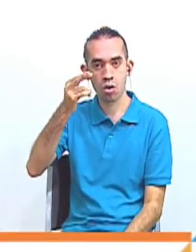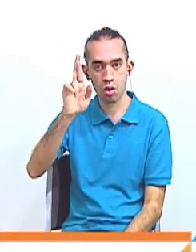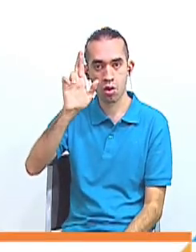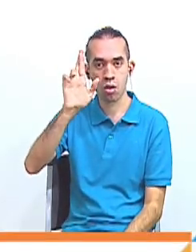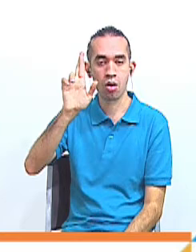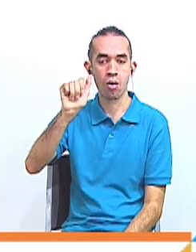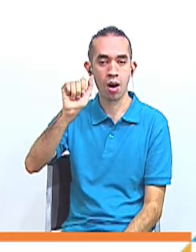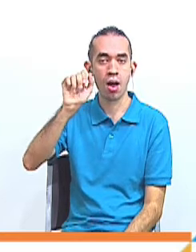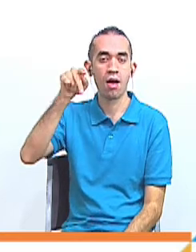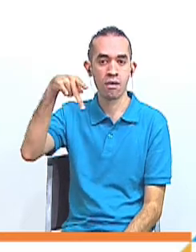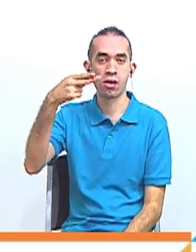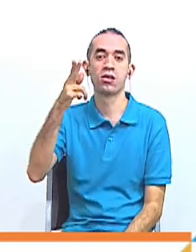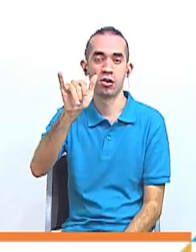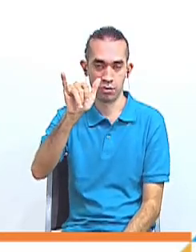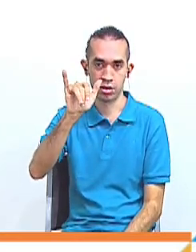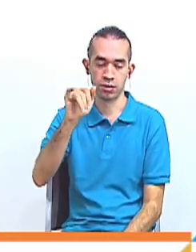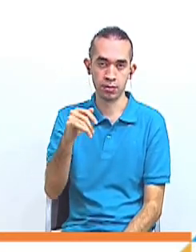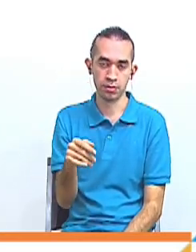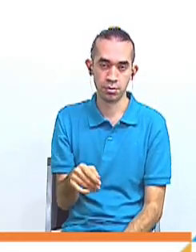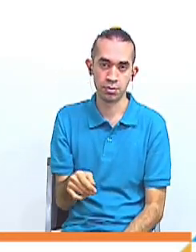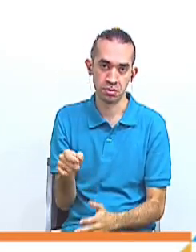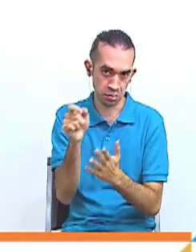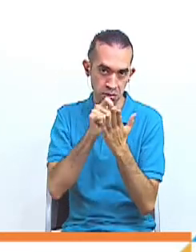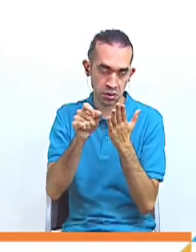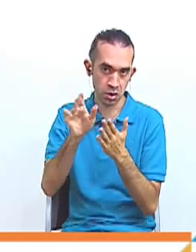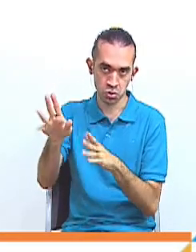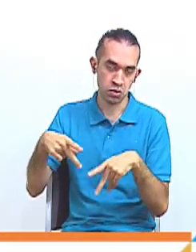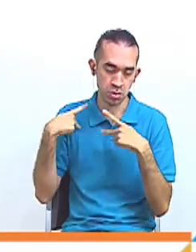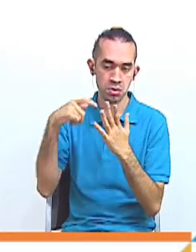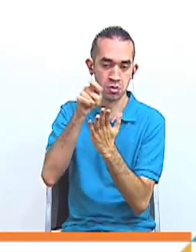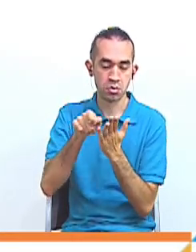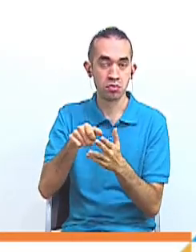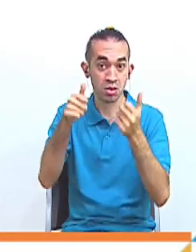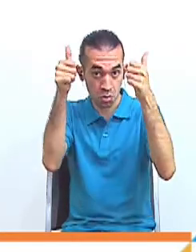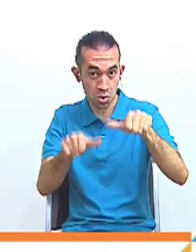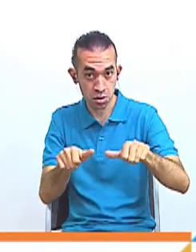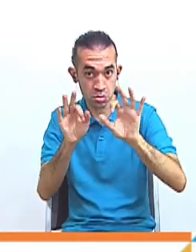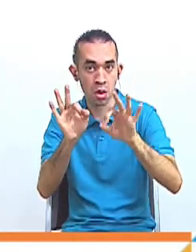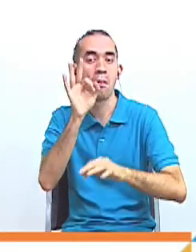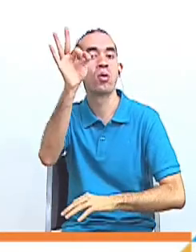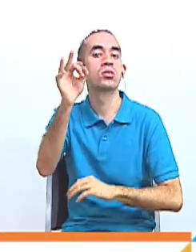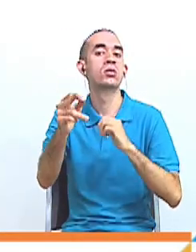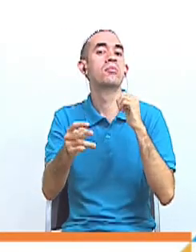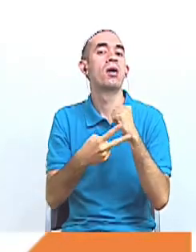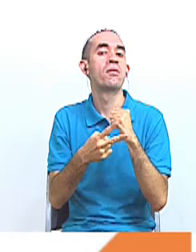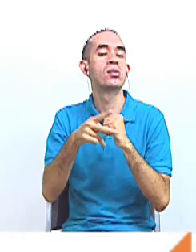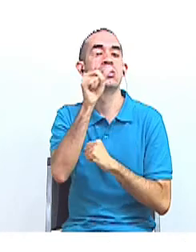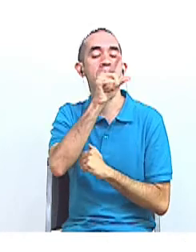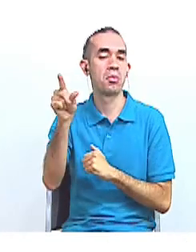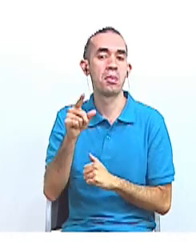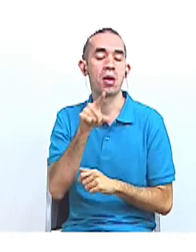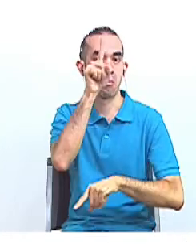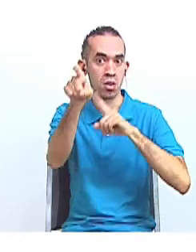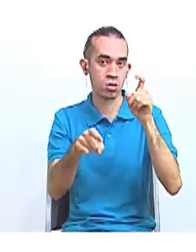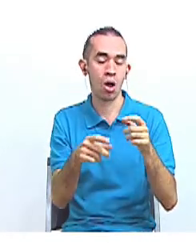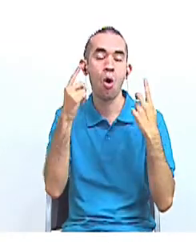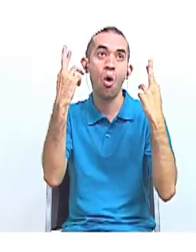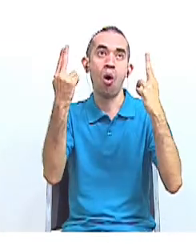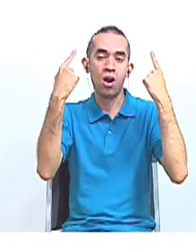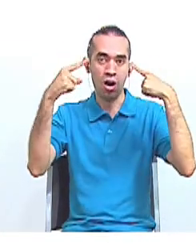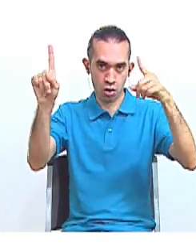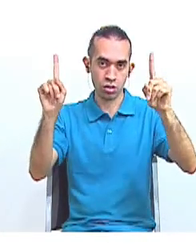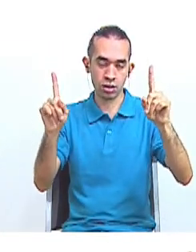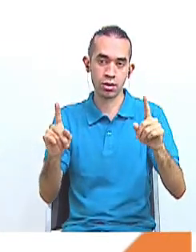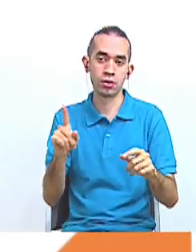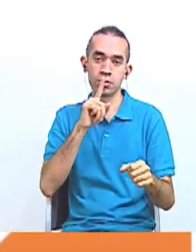of a biography. Okay? Is that a deal? I'm going to ask you next week, and I really hope you are successful in this